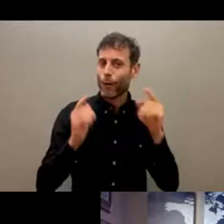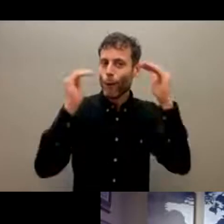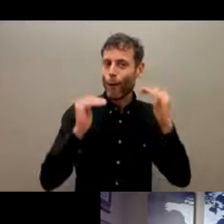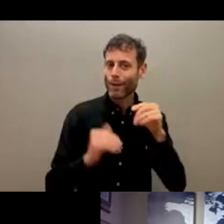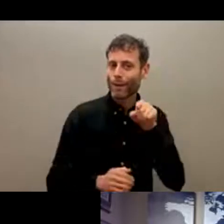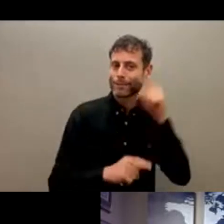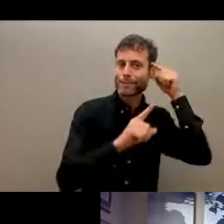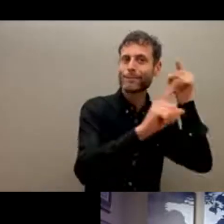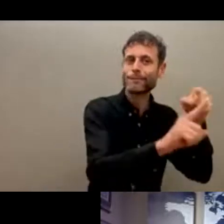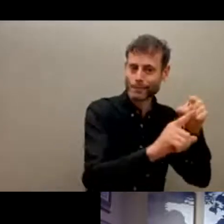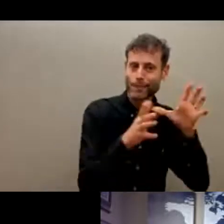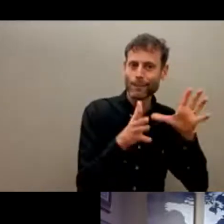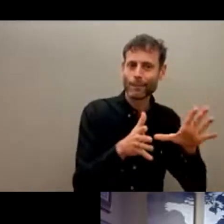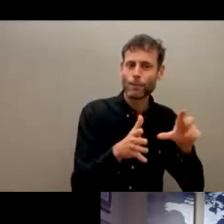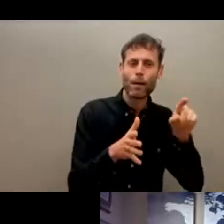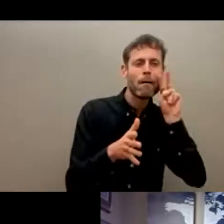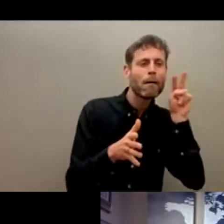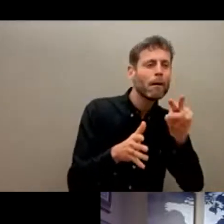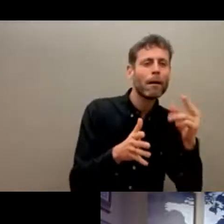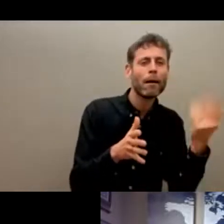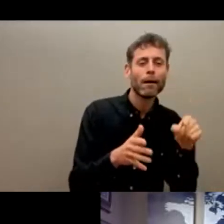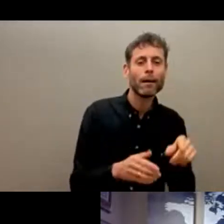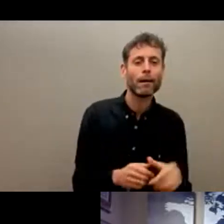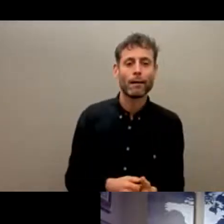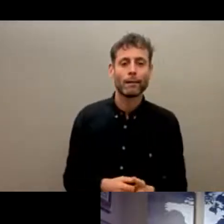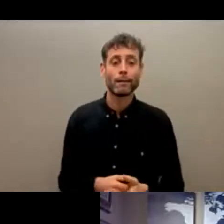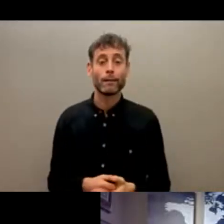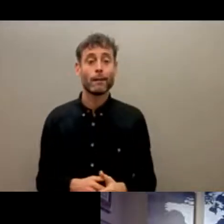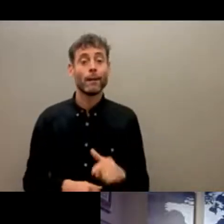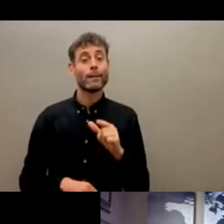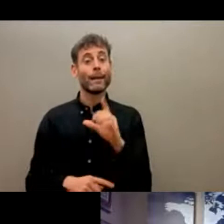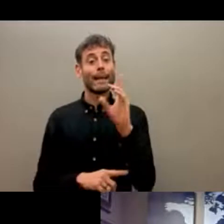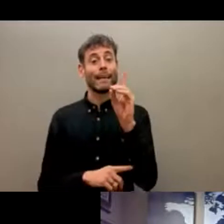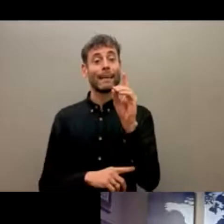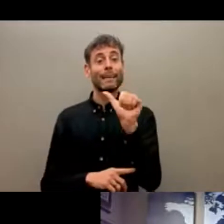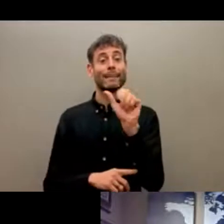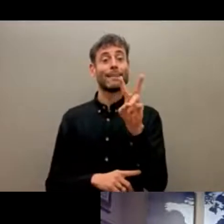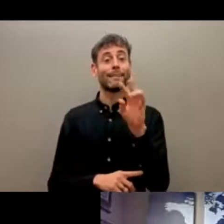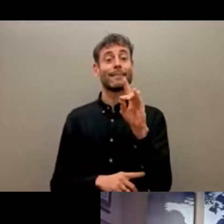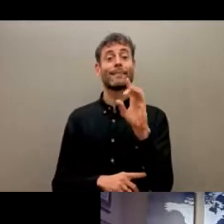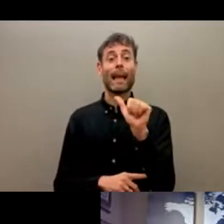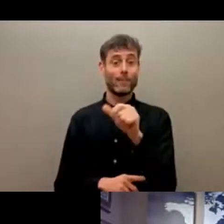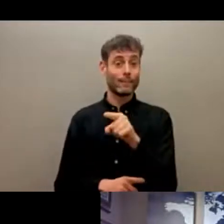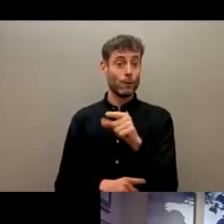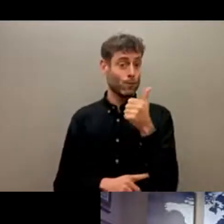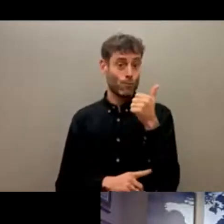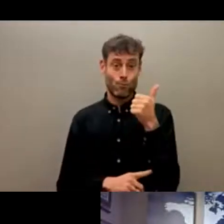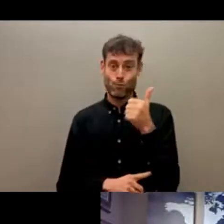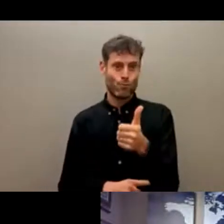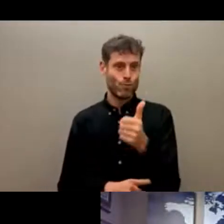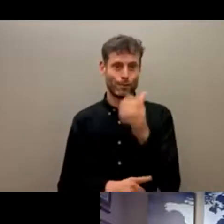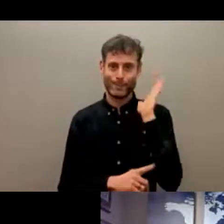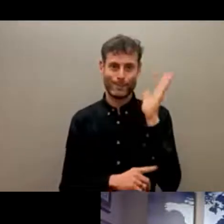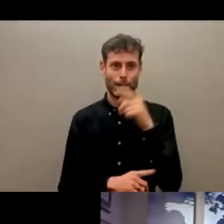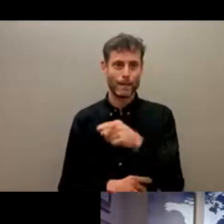very good points, David. Thank you. I think for us, what we had to realize, we had to start